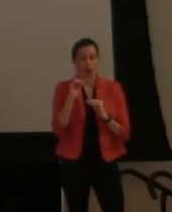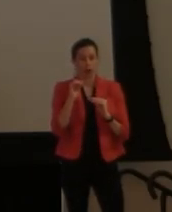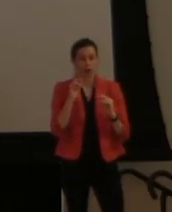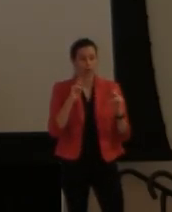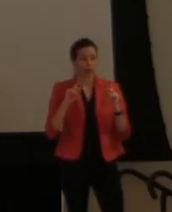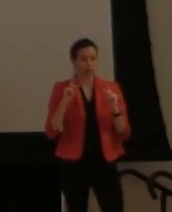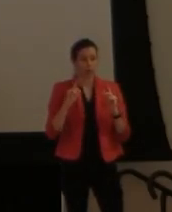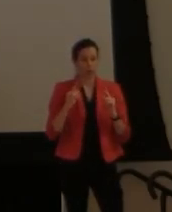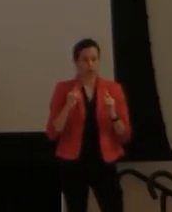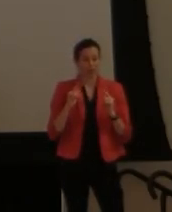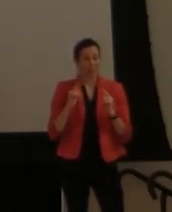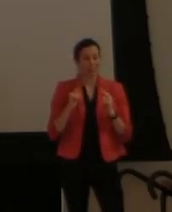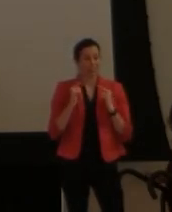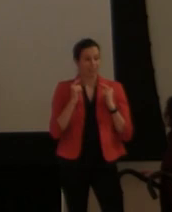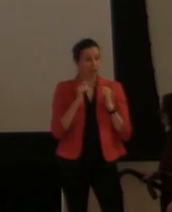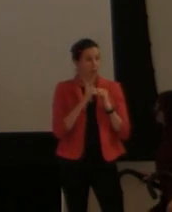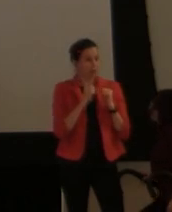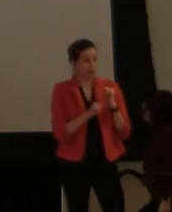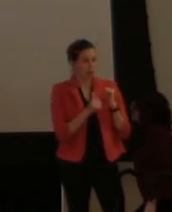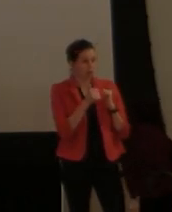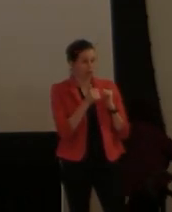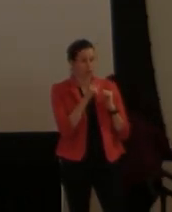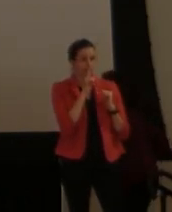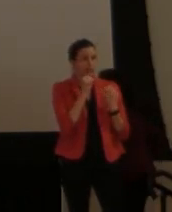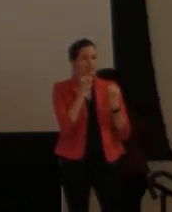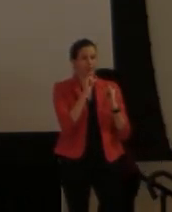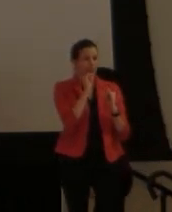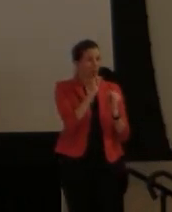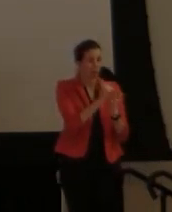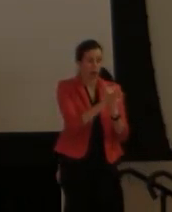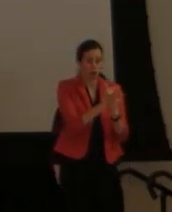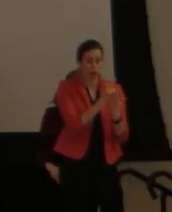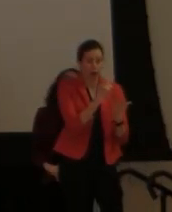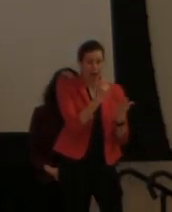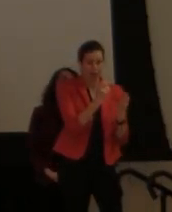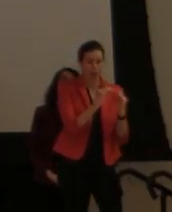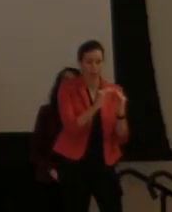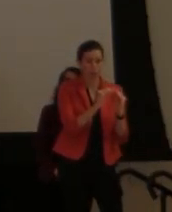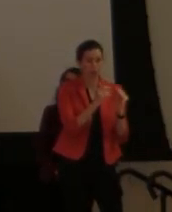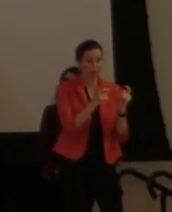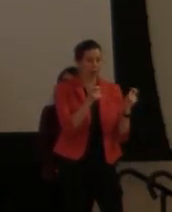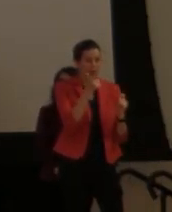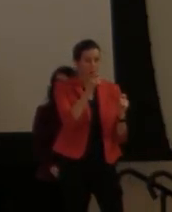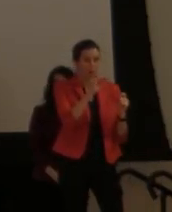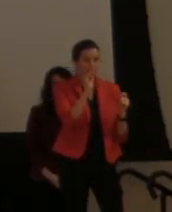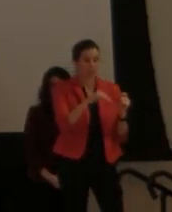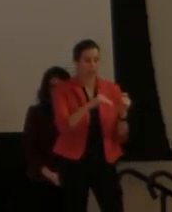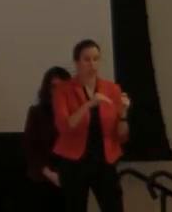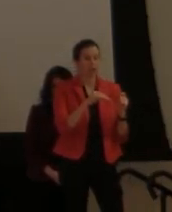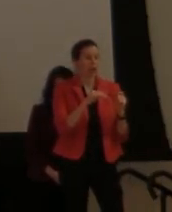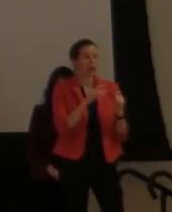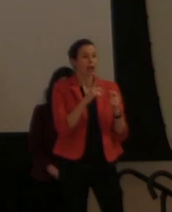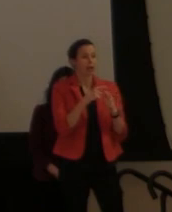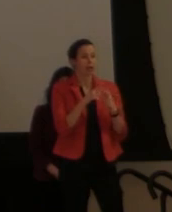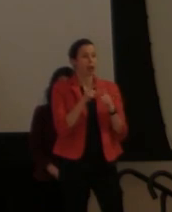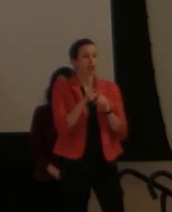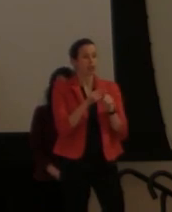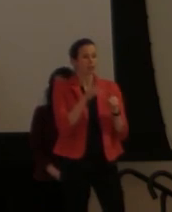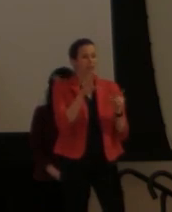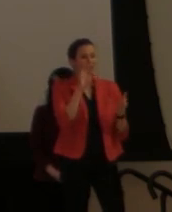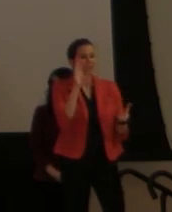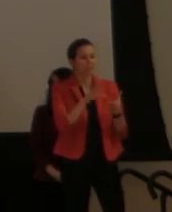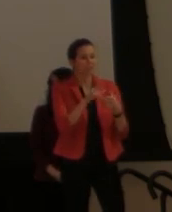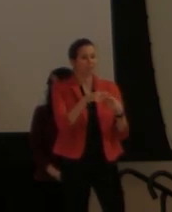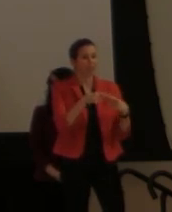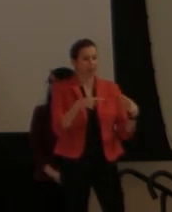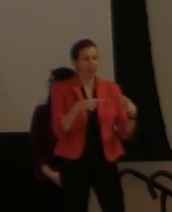census tracts with the lowest life expectancy who did not graduate high school. And the average income in these census tracts was less than half of the